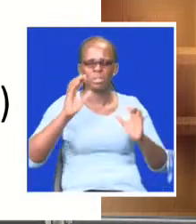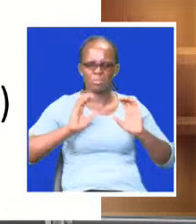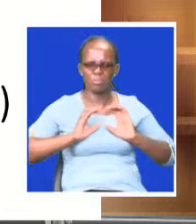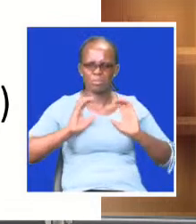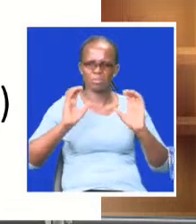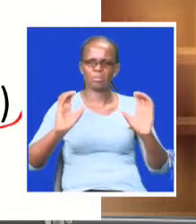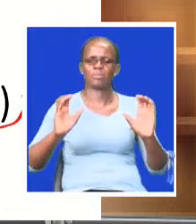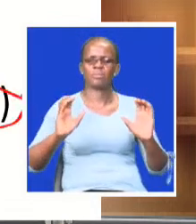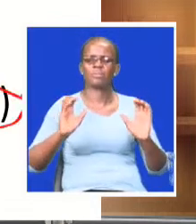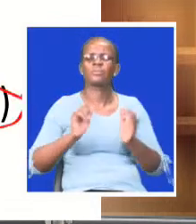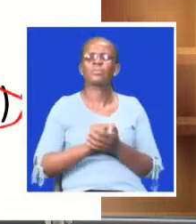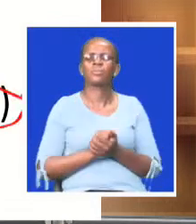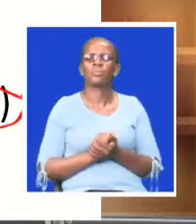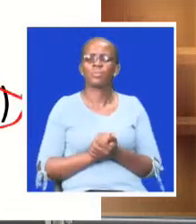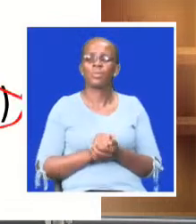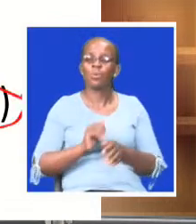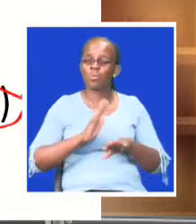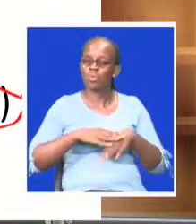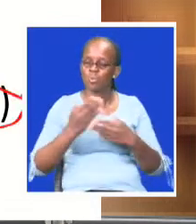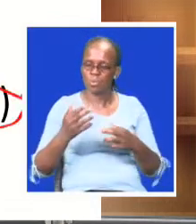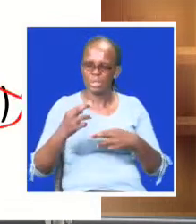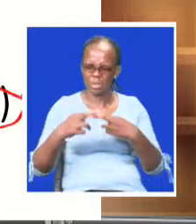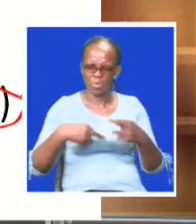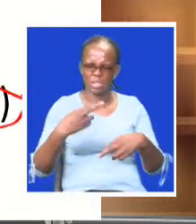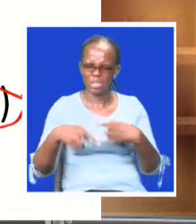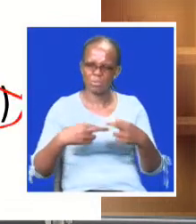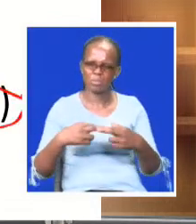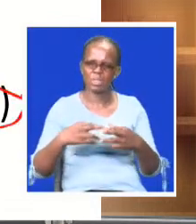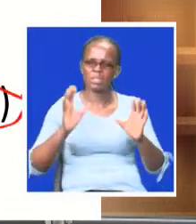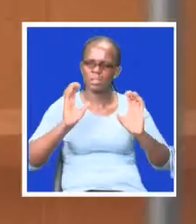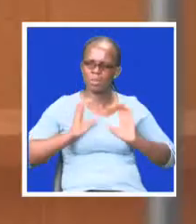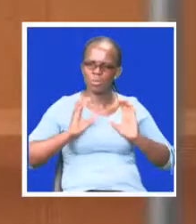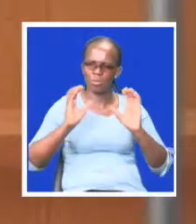He disobeyed God's command.